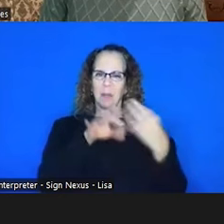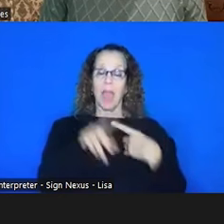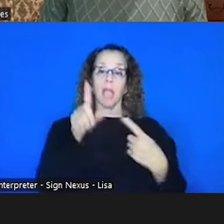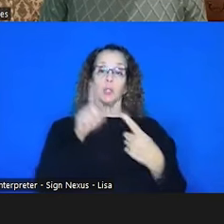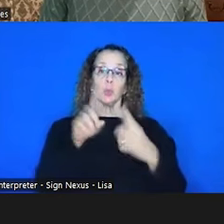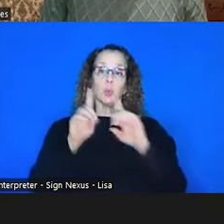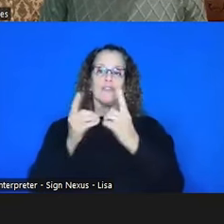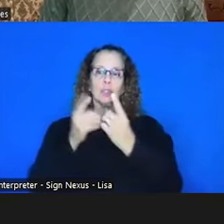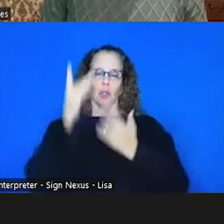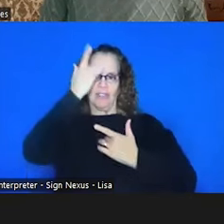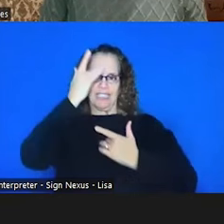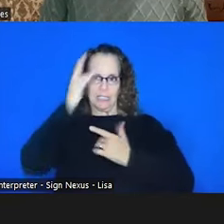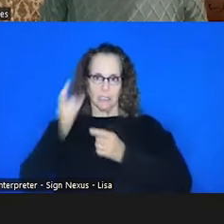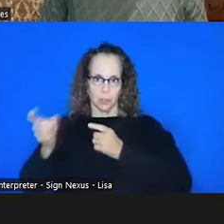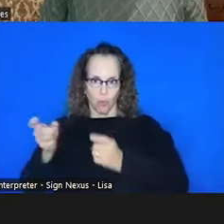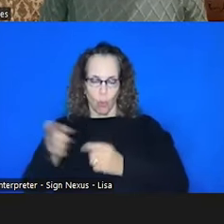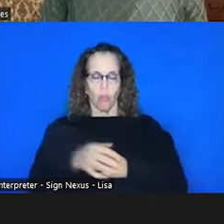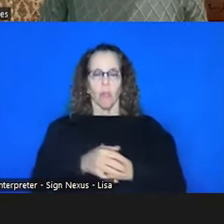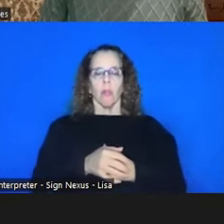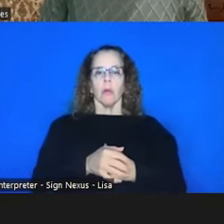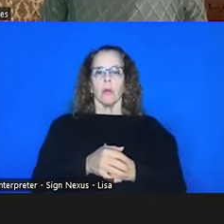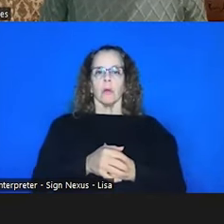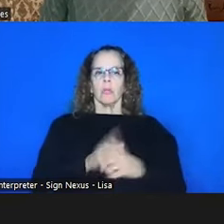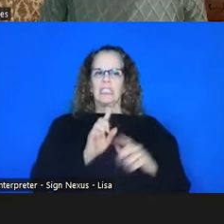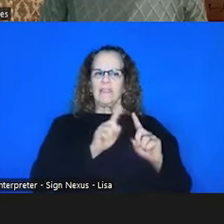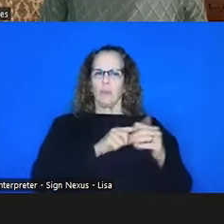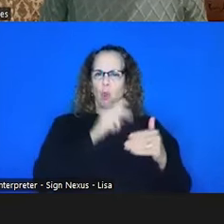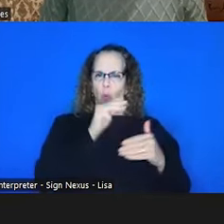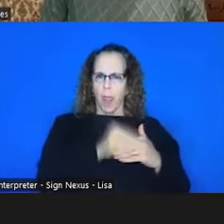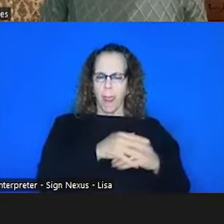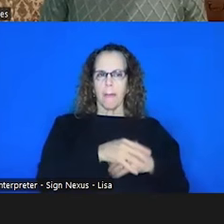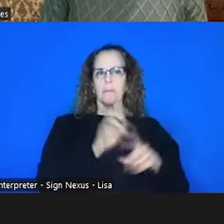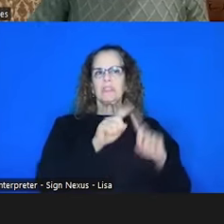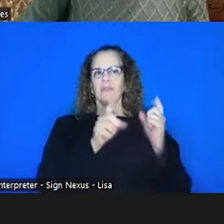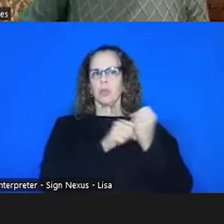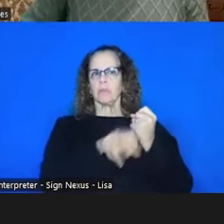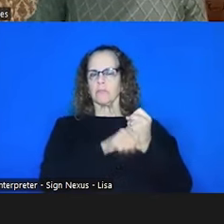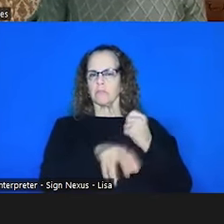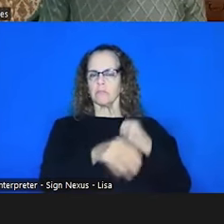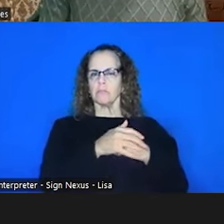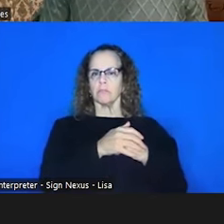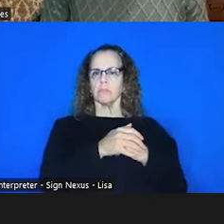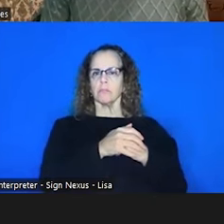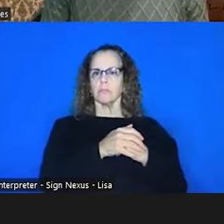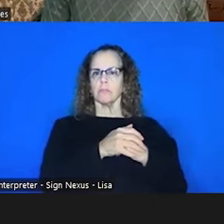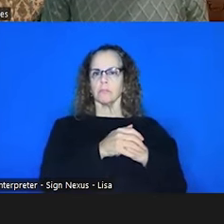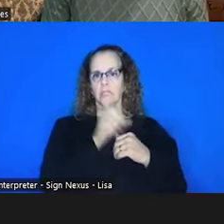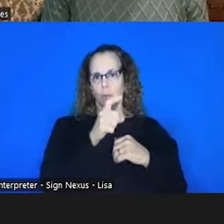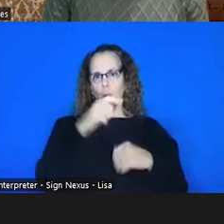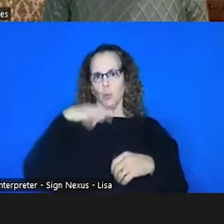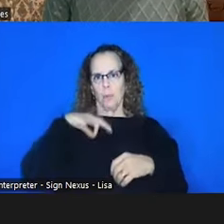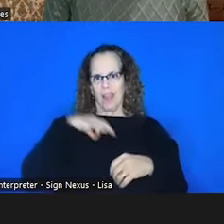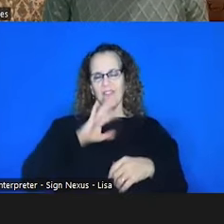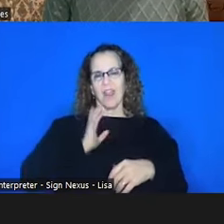Control on different programs, you know, initiatives, different campaigns that are meant, you know, to directly benefit our